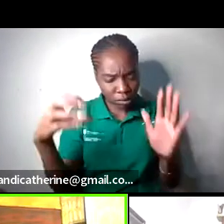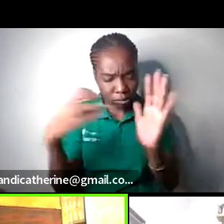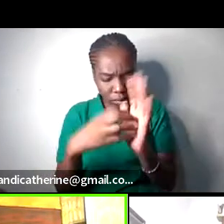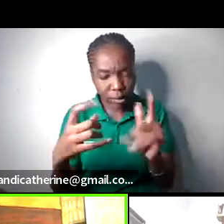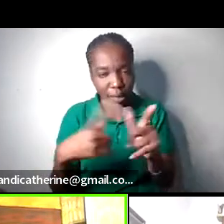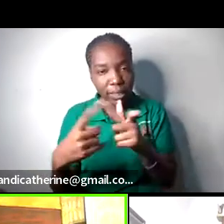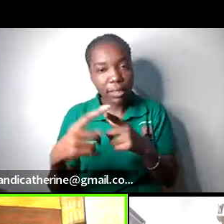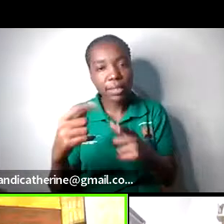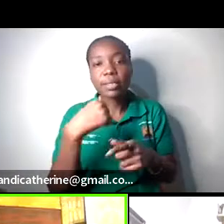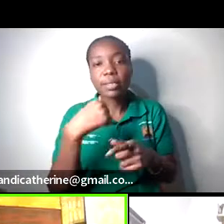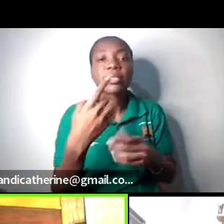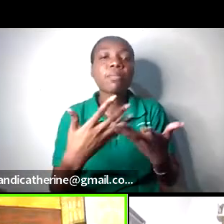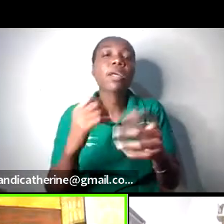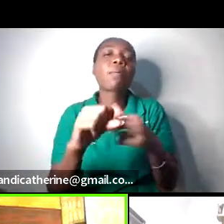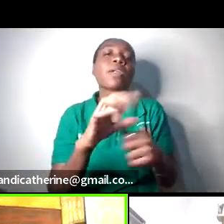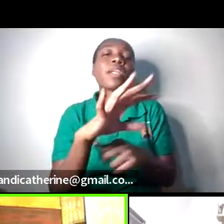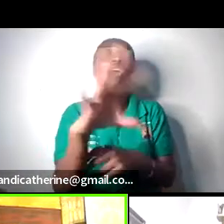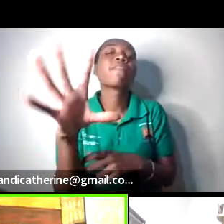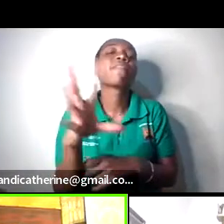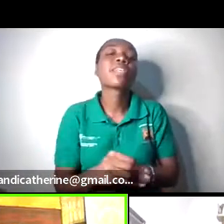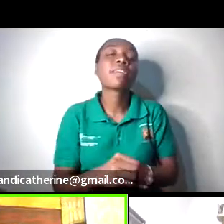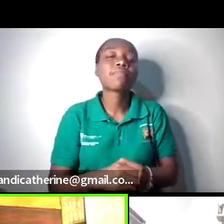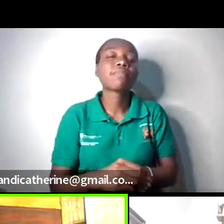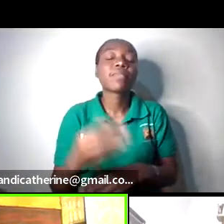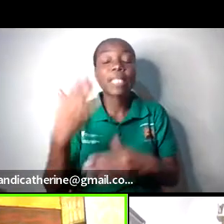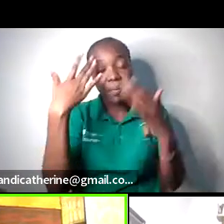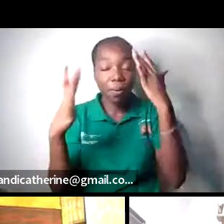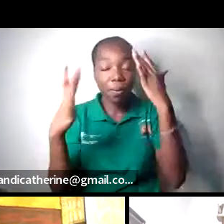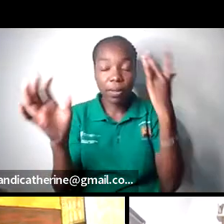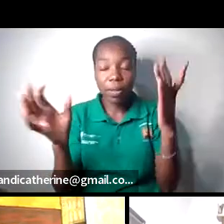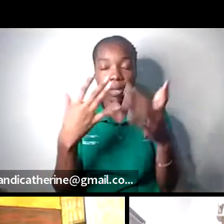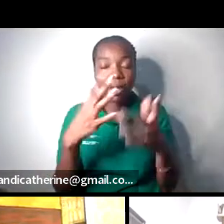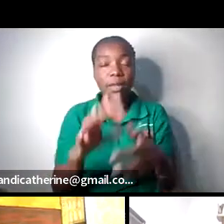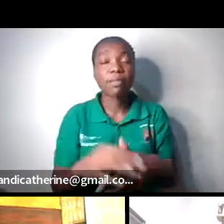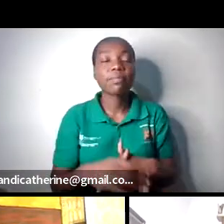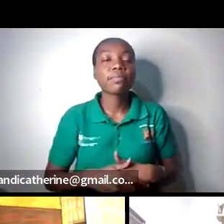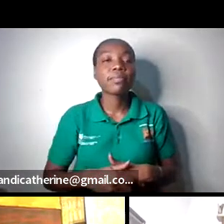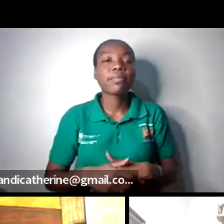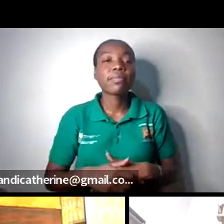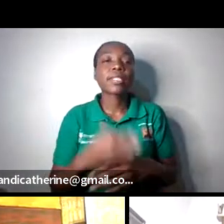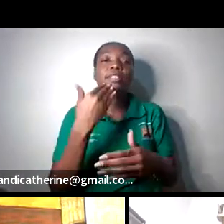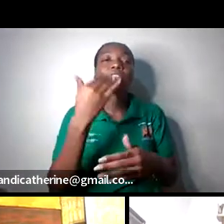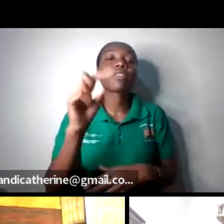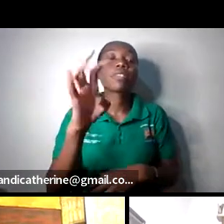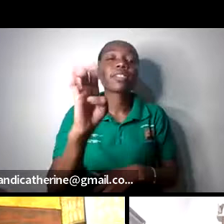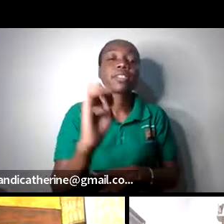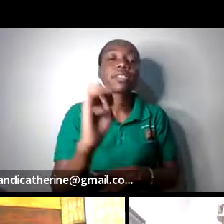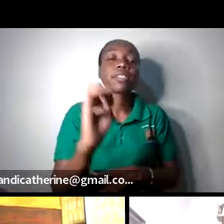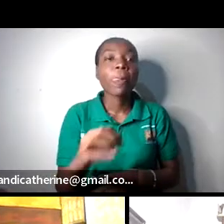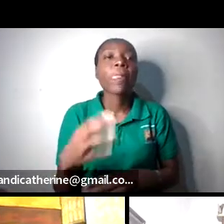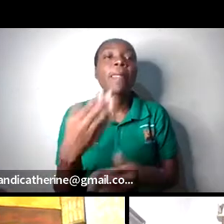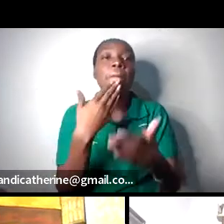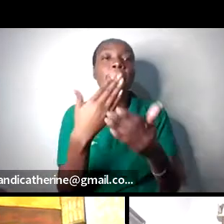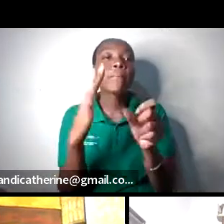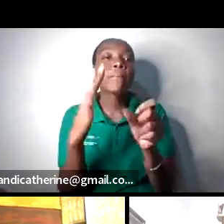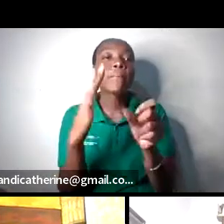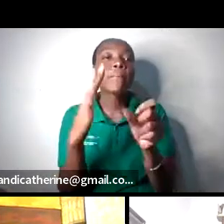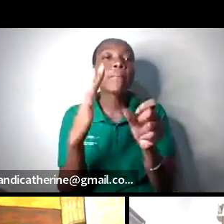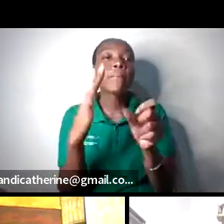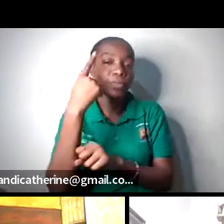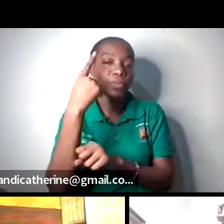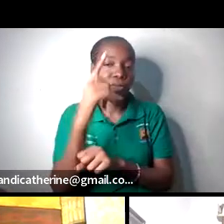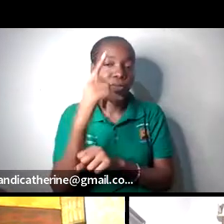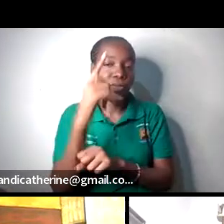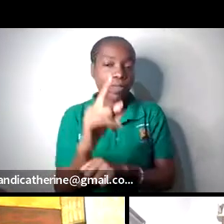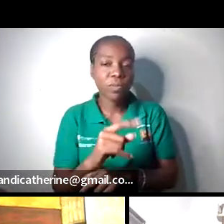raise that awareness. Back to you, Grace. Thank you, Vicky. And thank you for, in Kenya, we